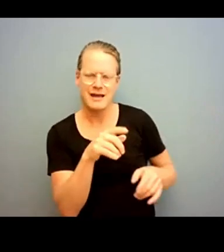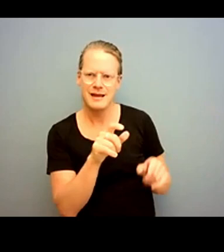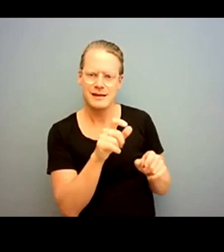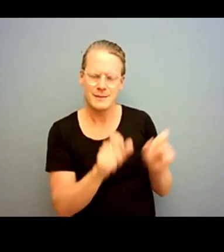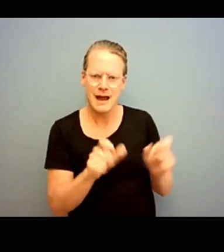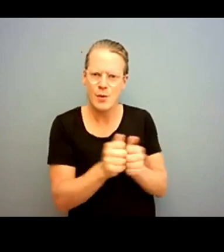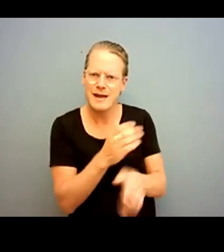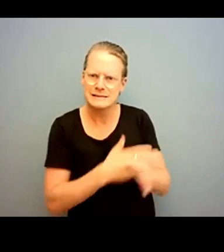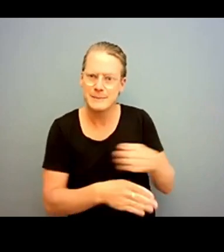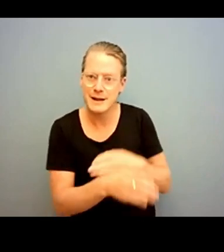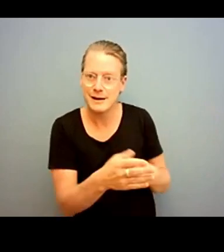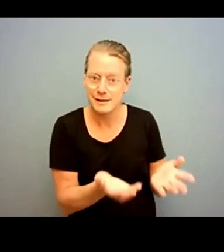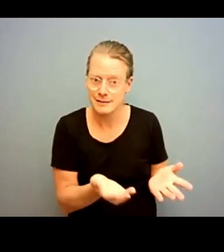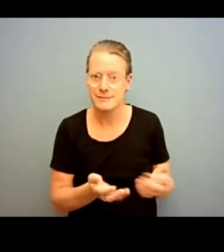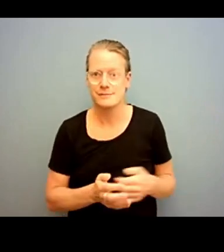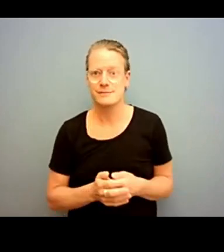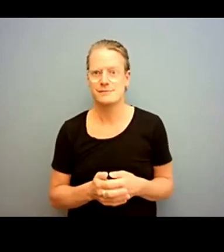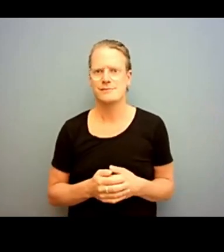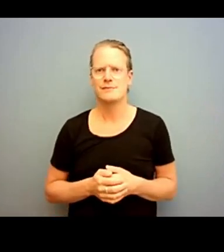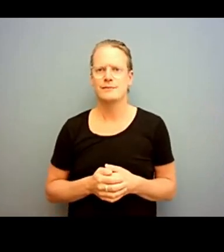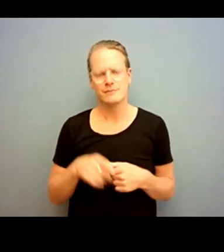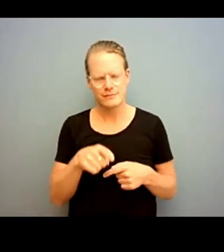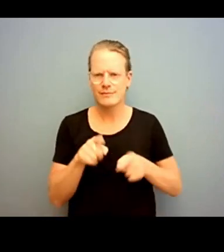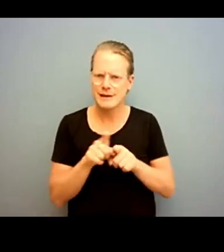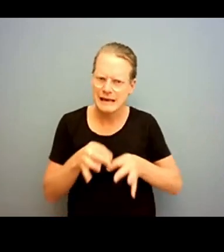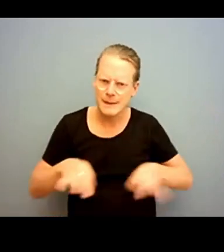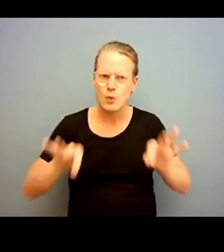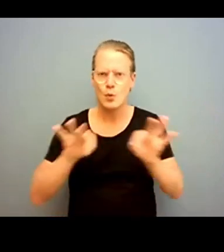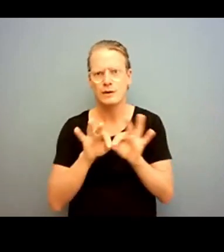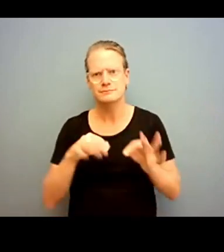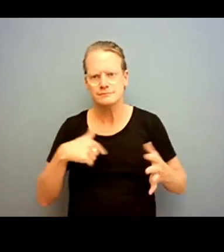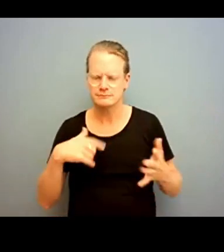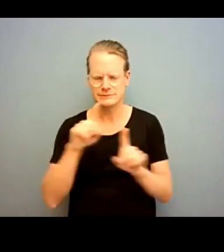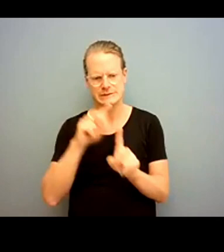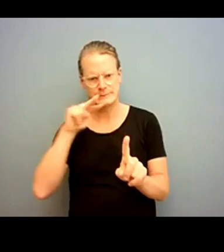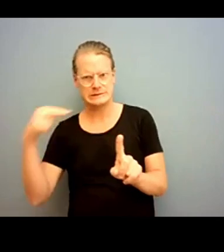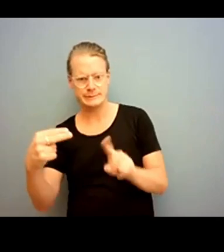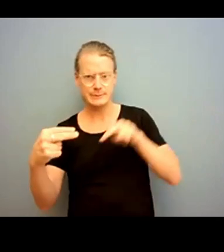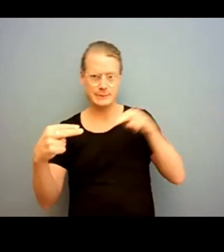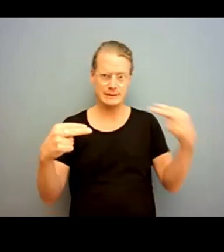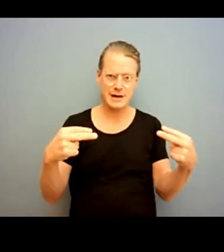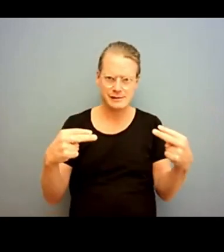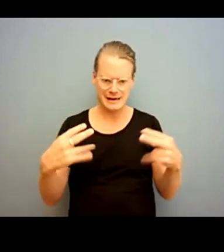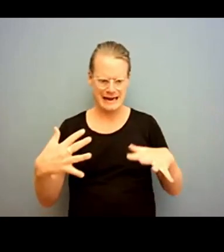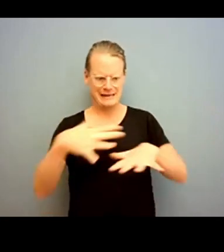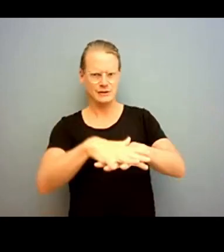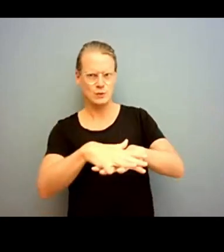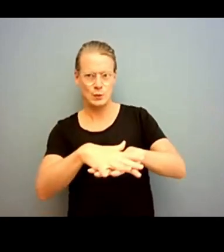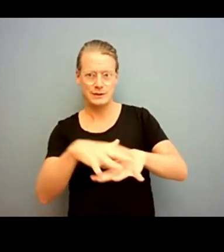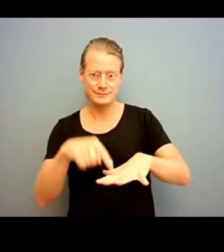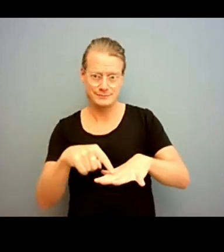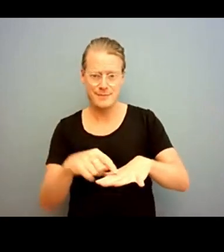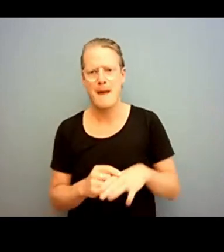how it reshapes our frame of vision. And last but not least, I want to talk about the new